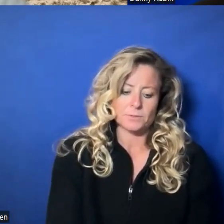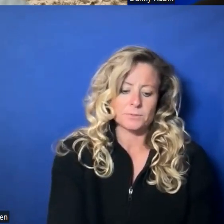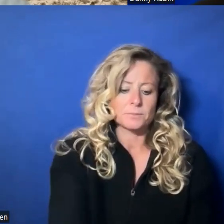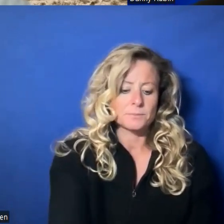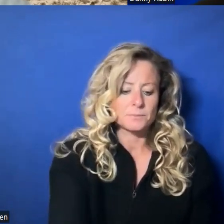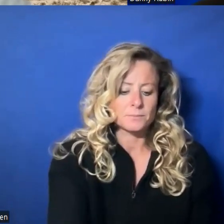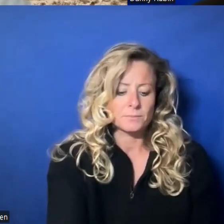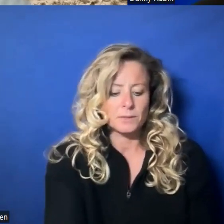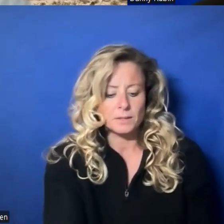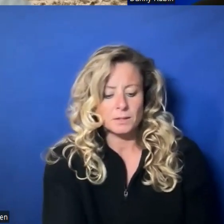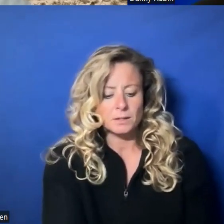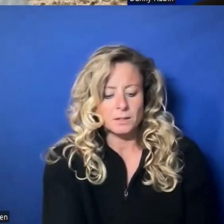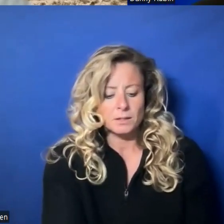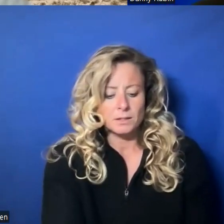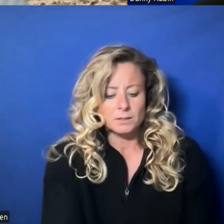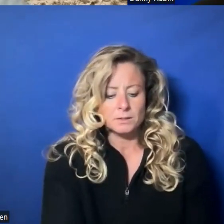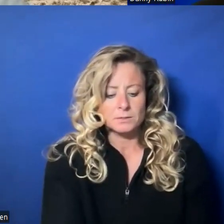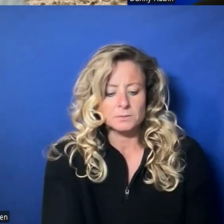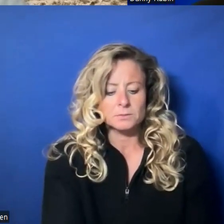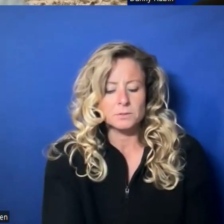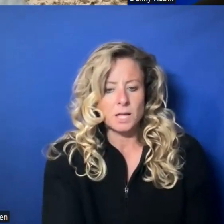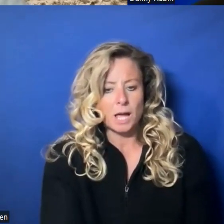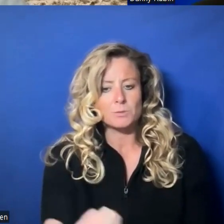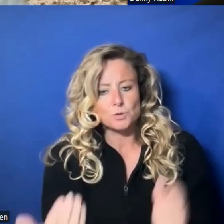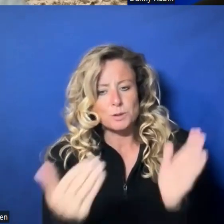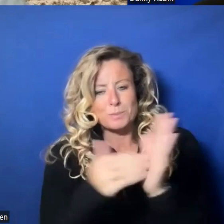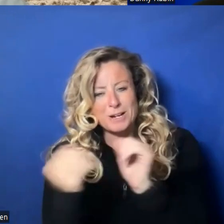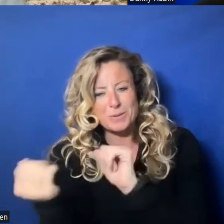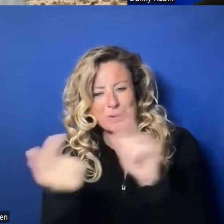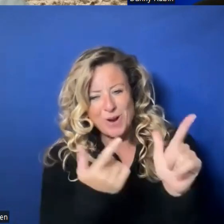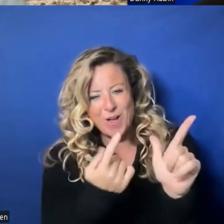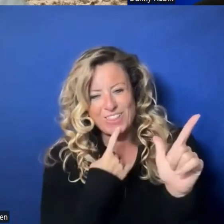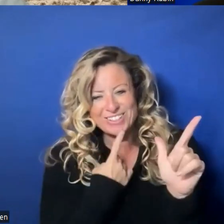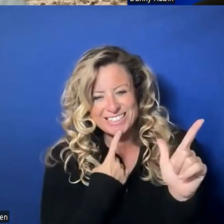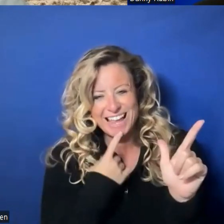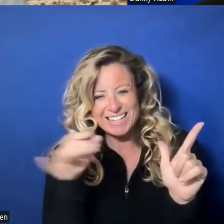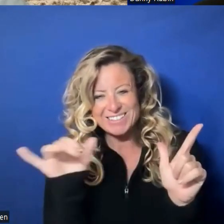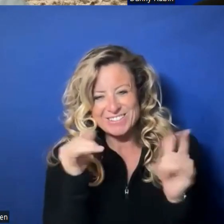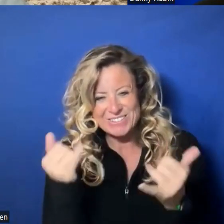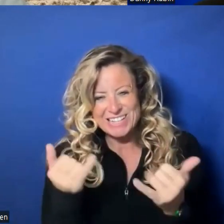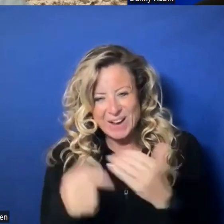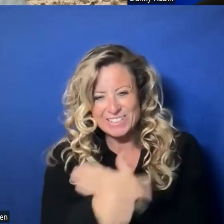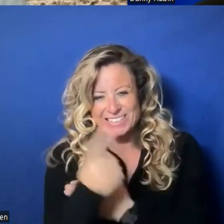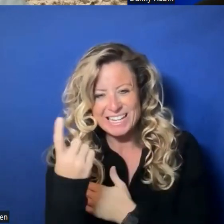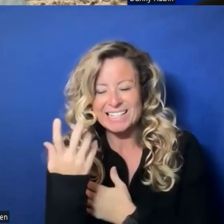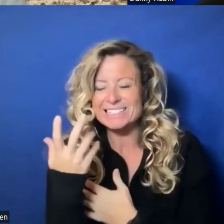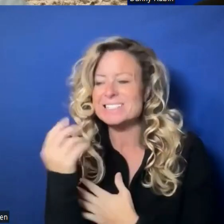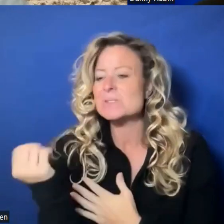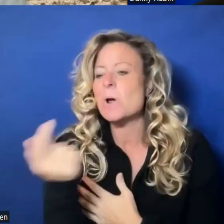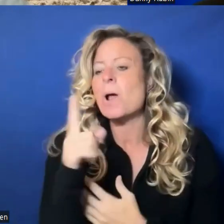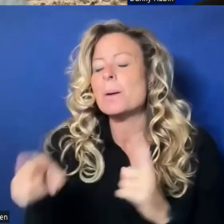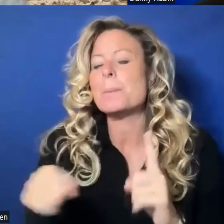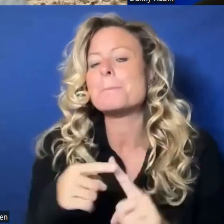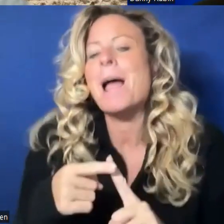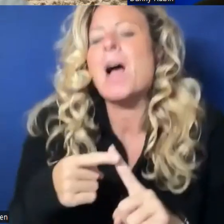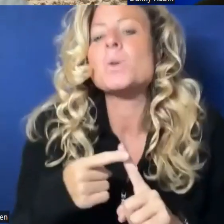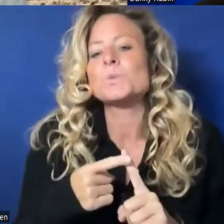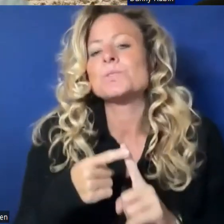know. I'm just repeating what everyone else is saying nowadays. It's all about being